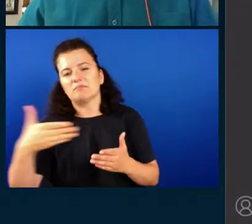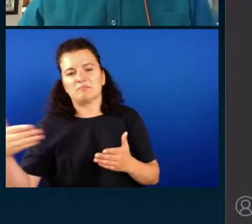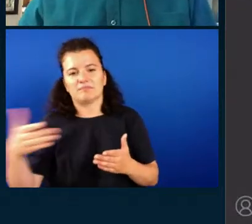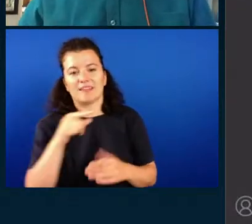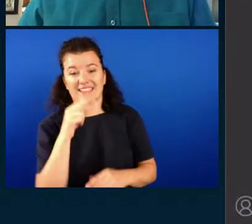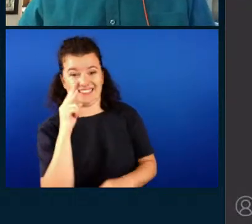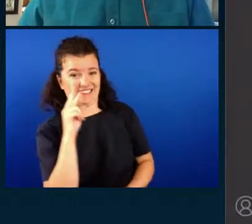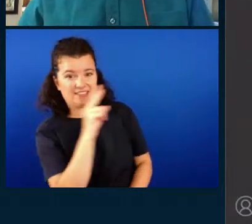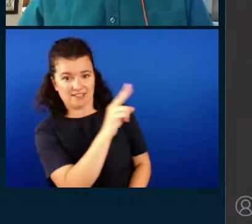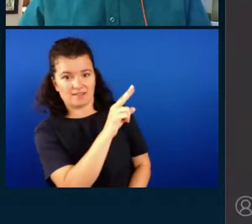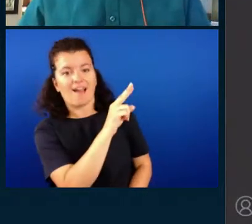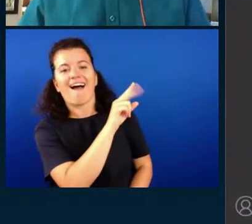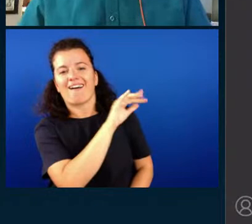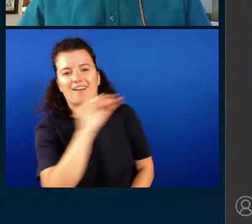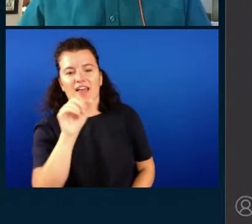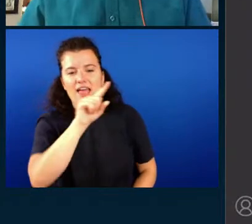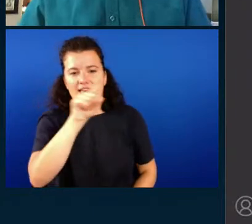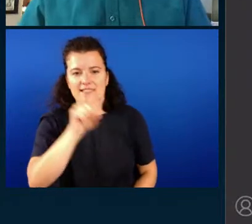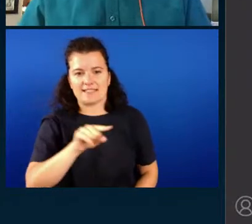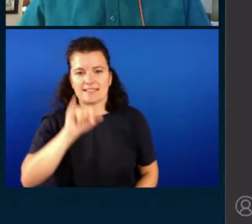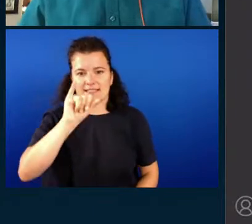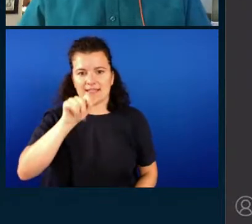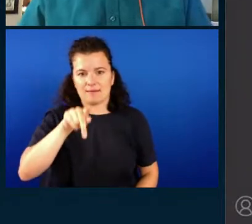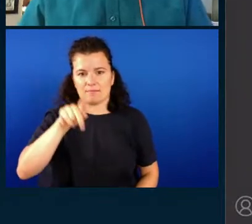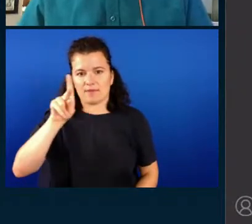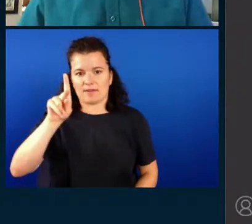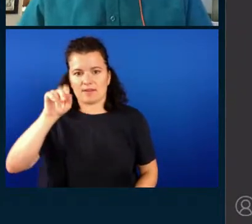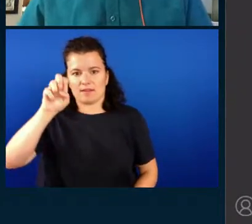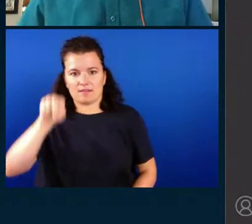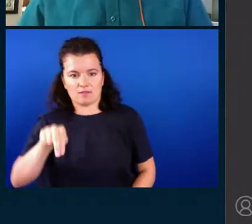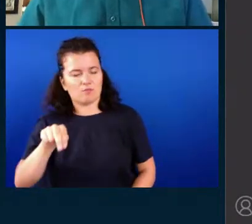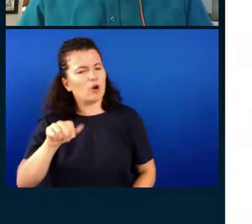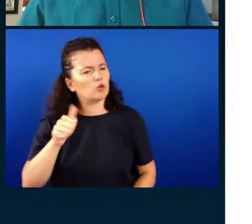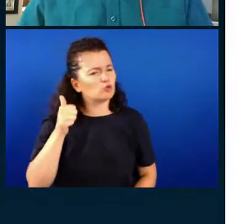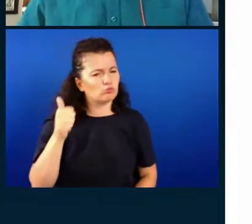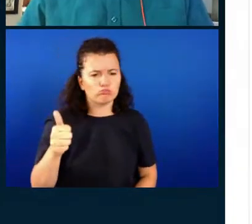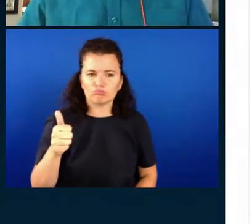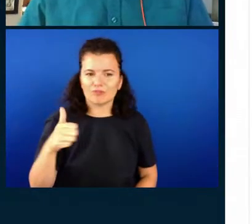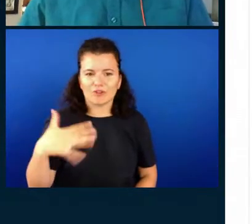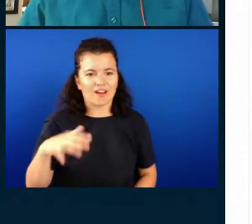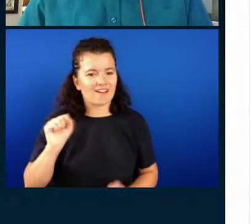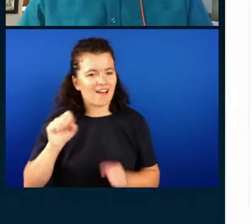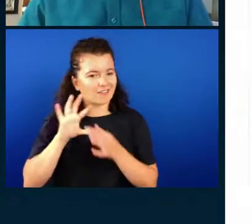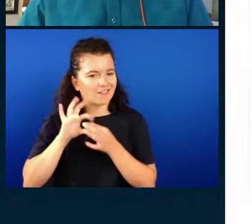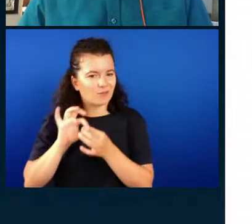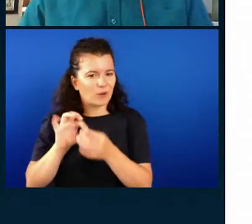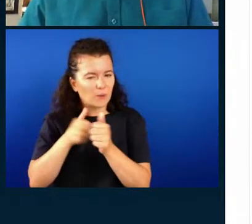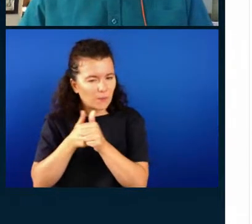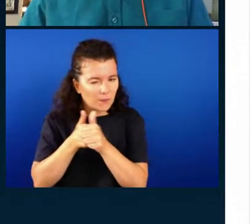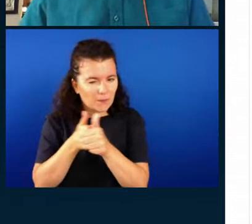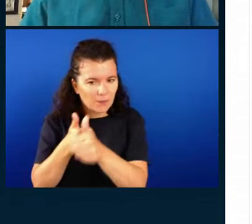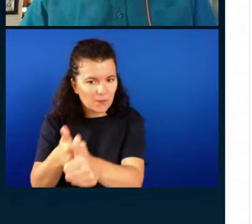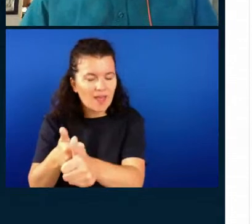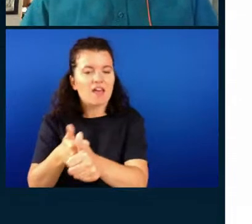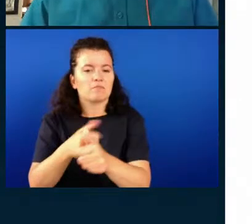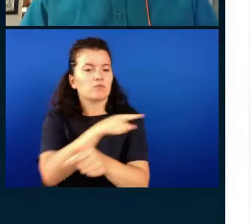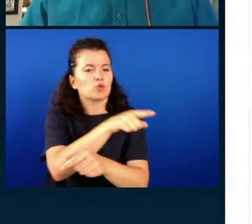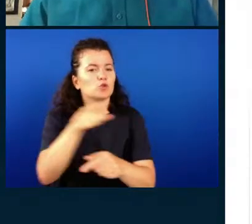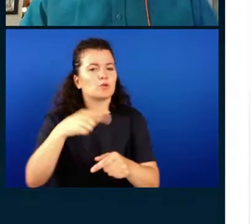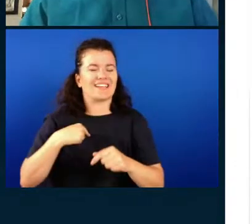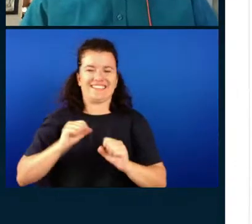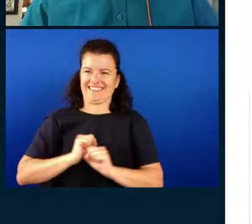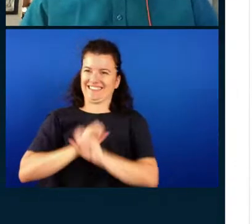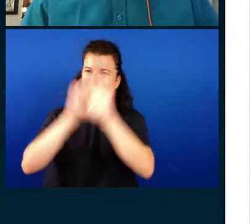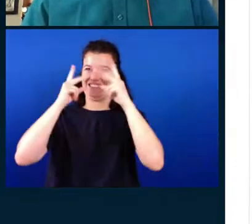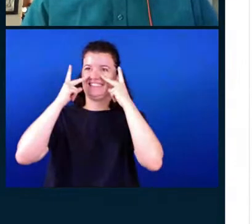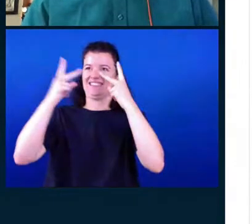And Zipkin is a cool thing that handles distributed tracing. So it makes it a lot easier to see what's going on. A